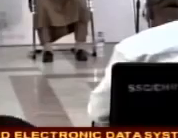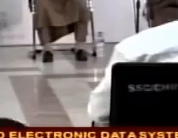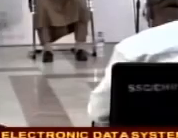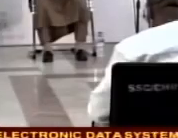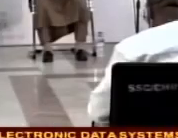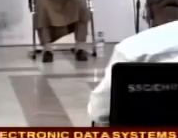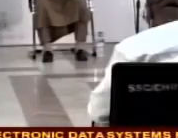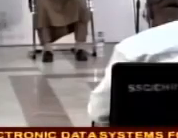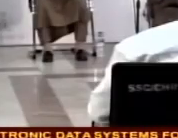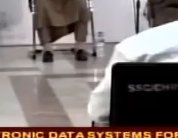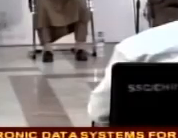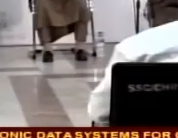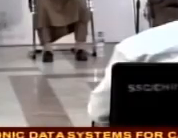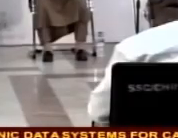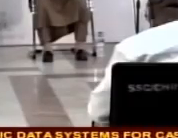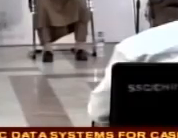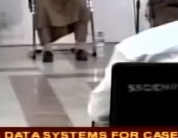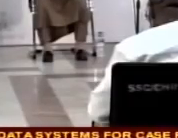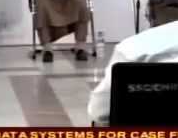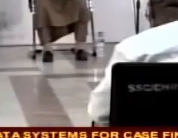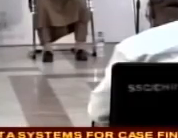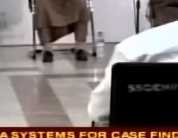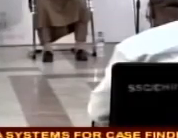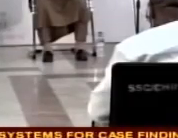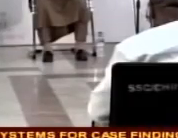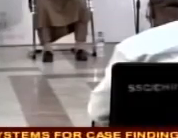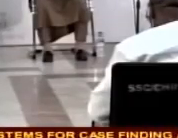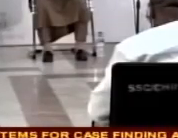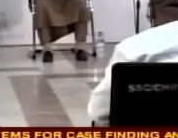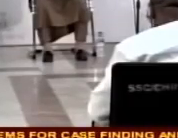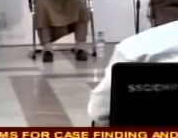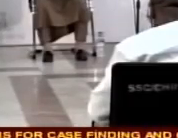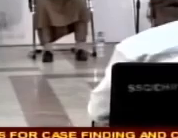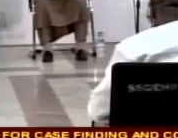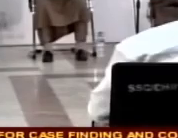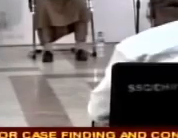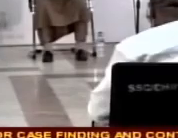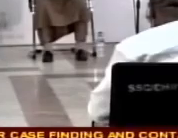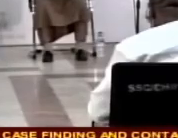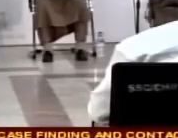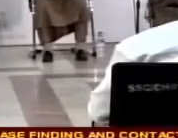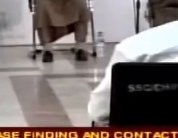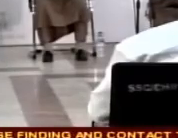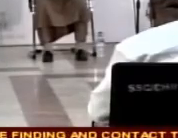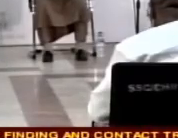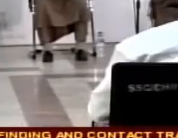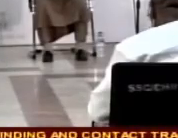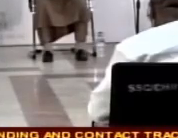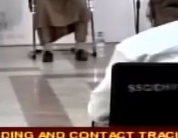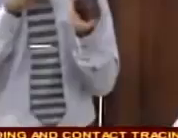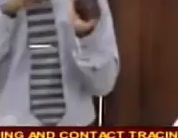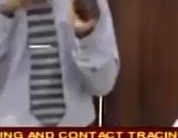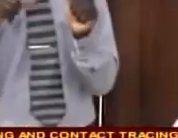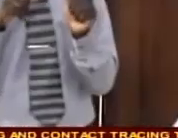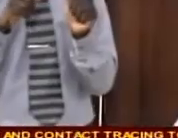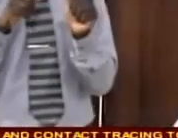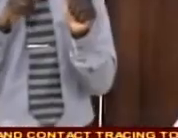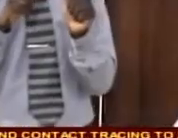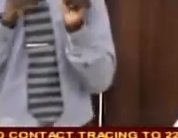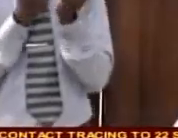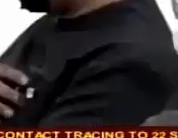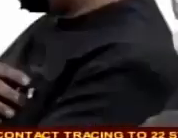to scale up testing, some countries are adopting pooled sample testing. I don't know if we're